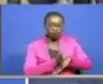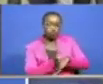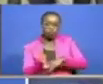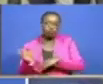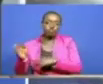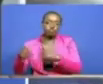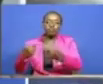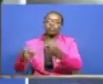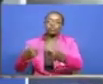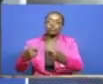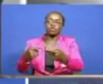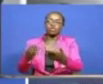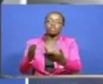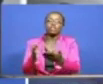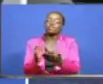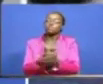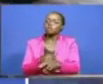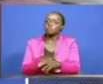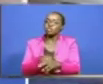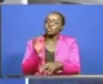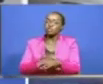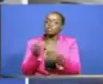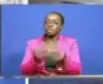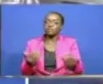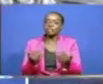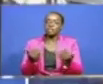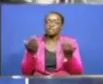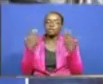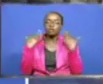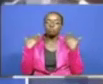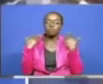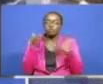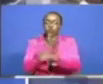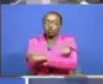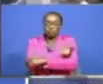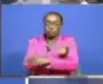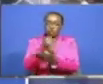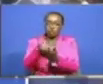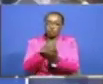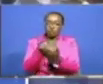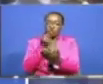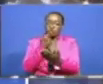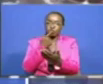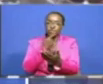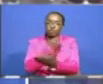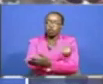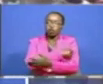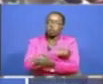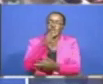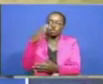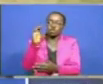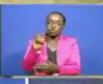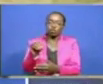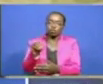rolled several times. Now the injured pupils were taken to Meru Teaching and Referral Hospital for treatment. The hospital CEO,